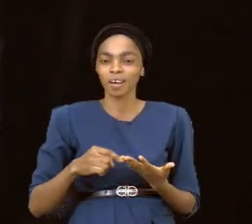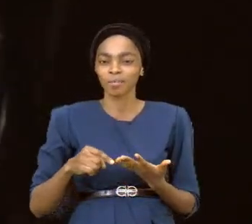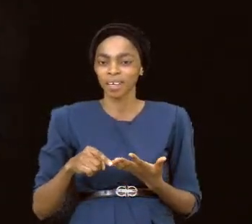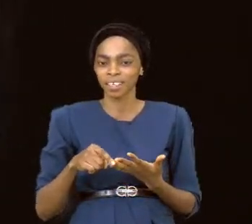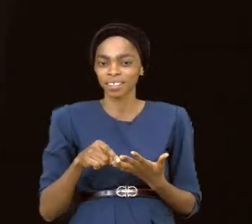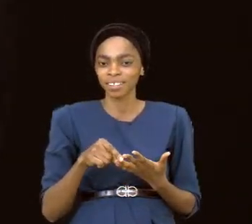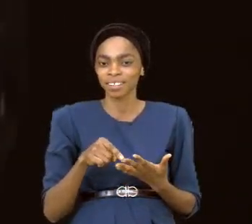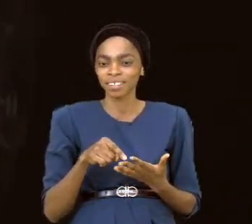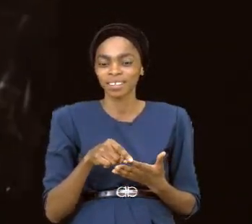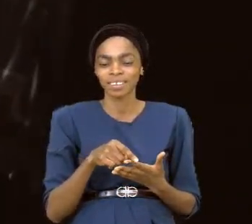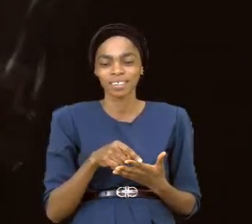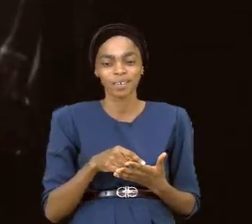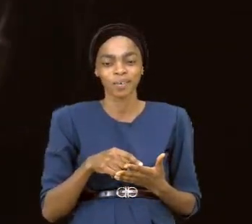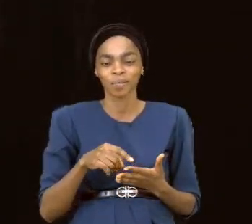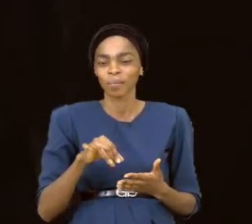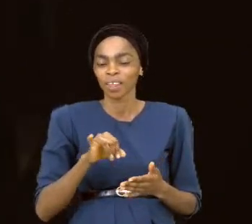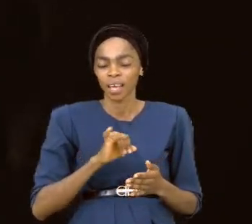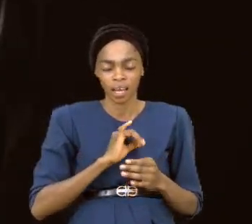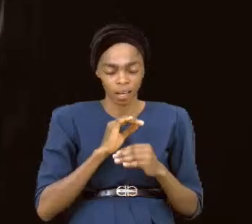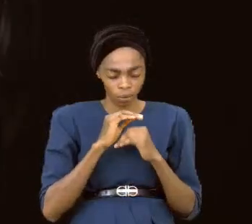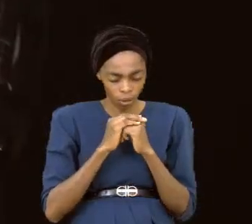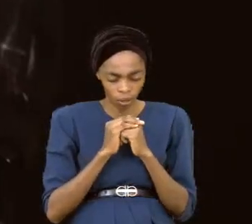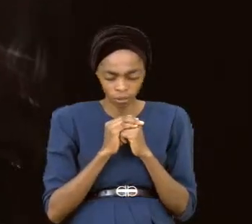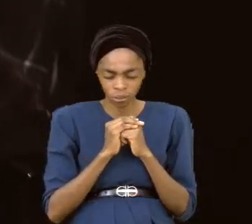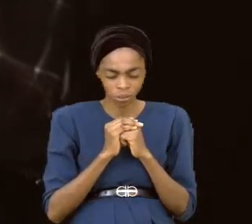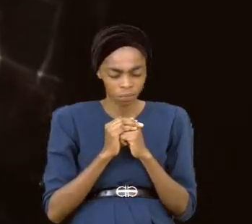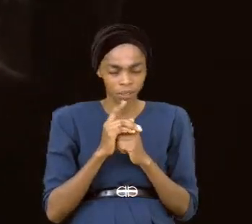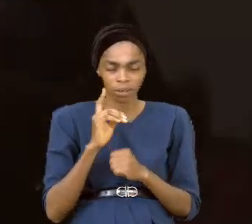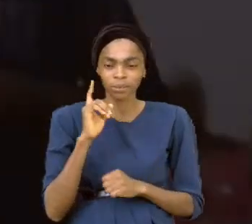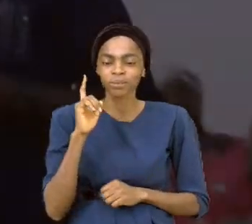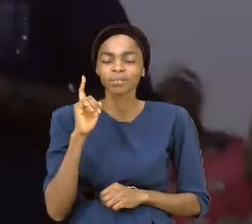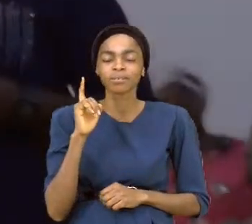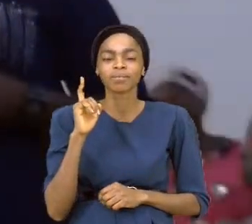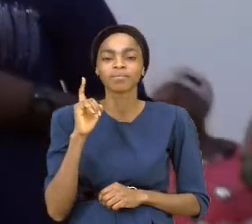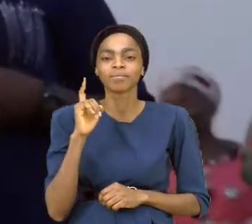our midst. So I worship you.